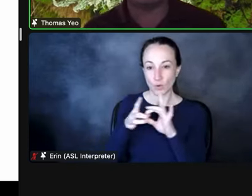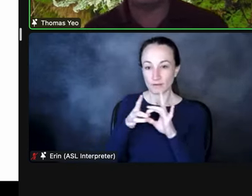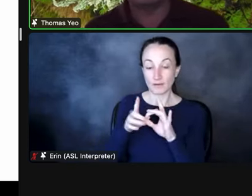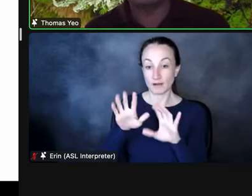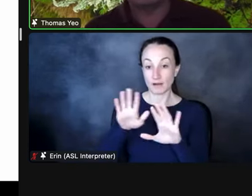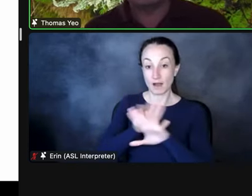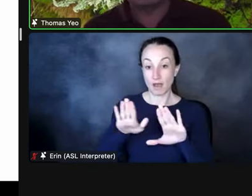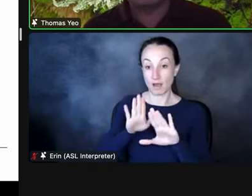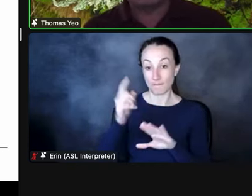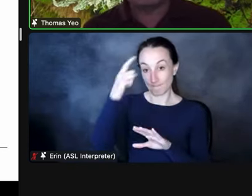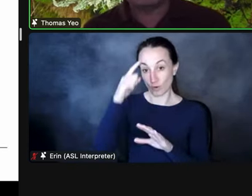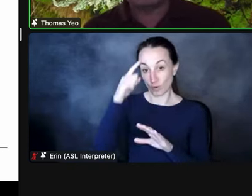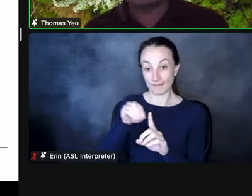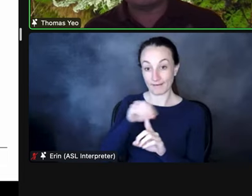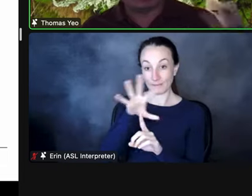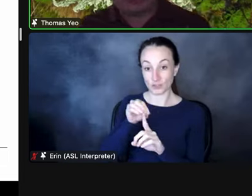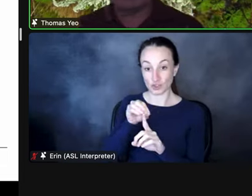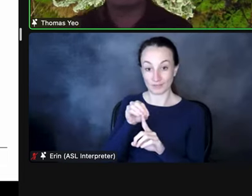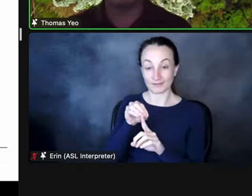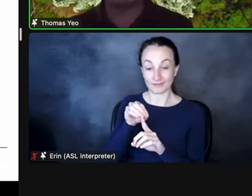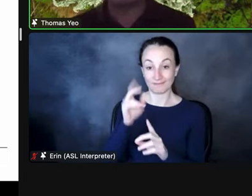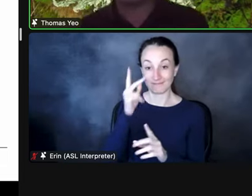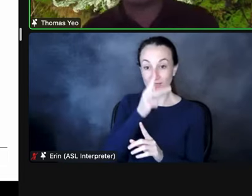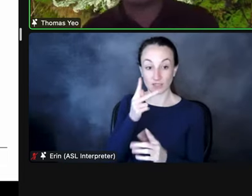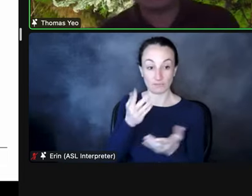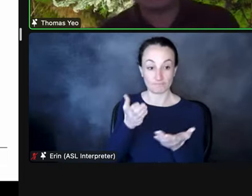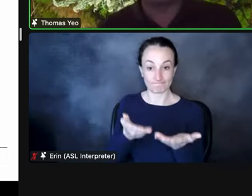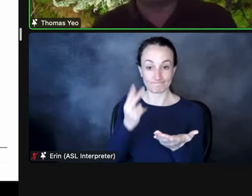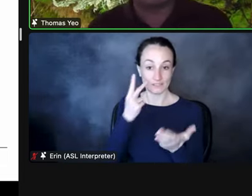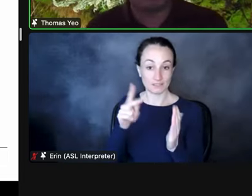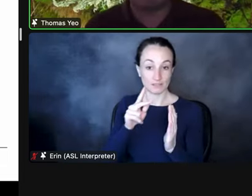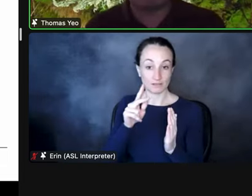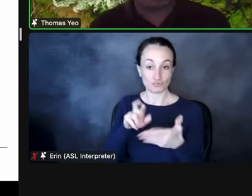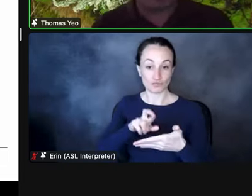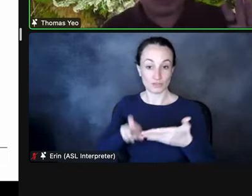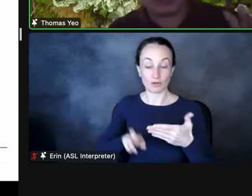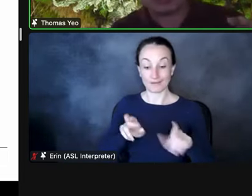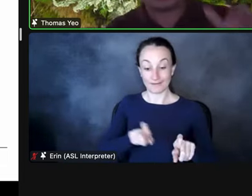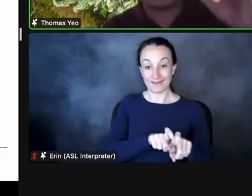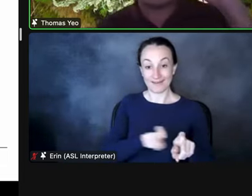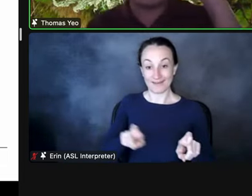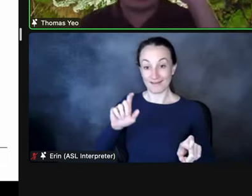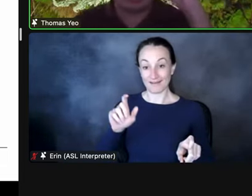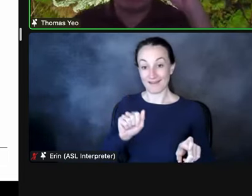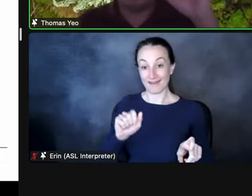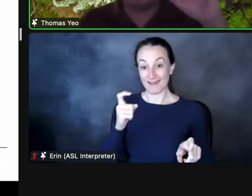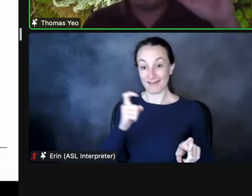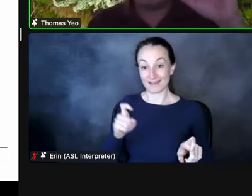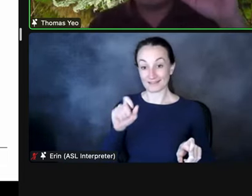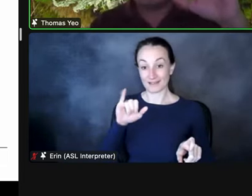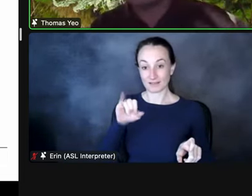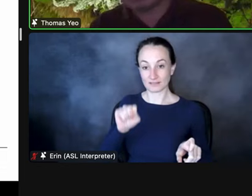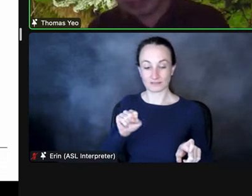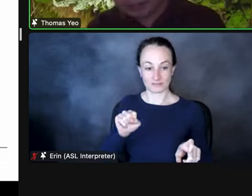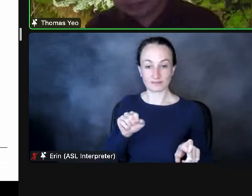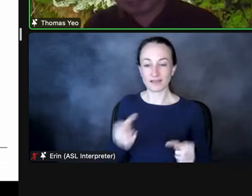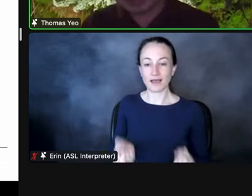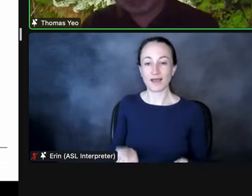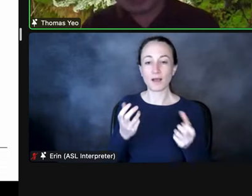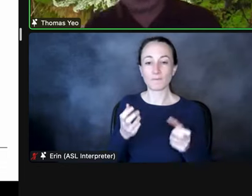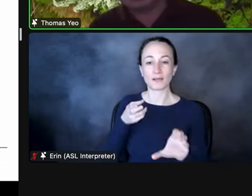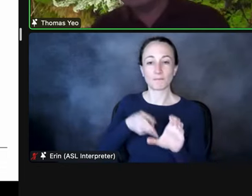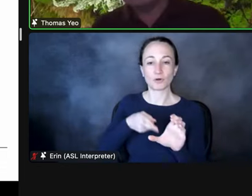phenotypes. And here's the result. So x-axis is the number of participants in the test meta